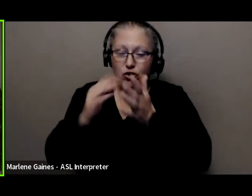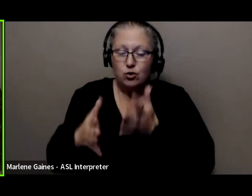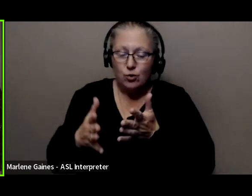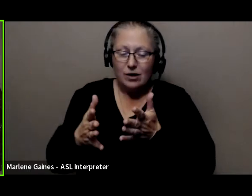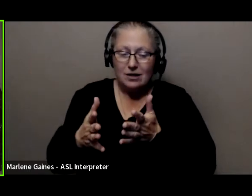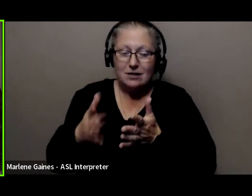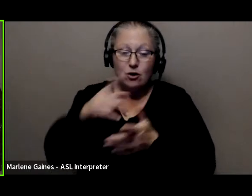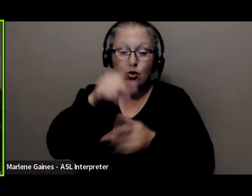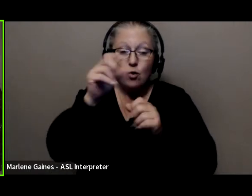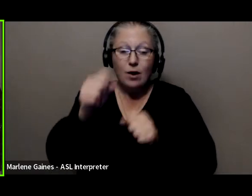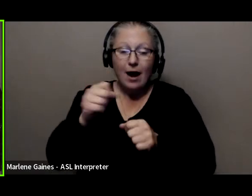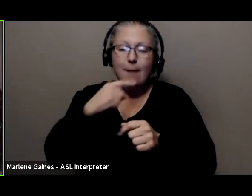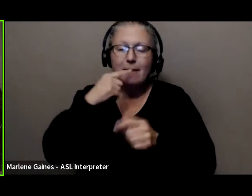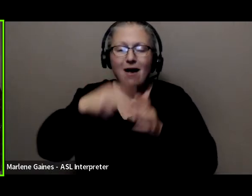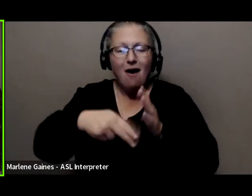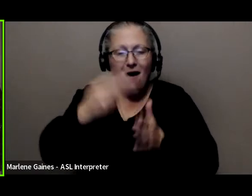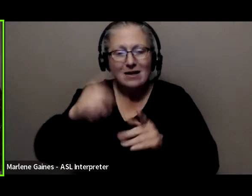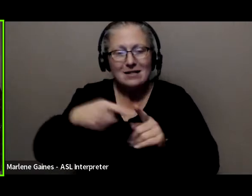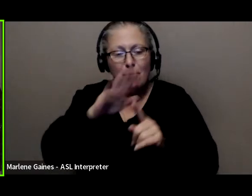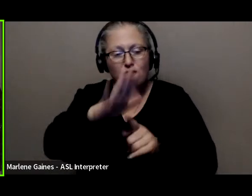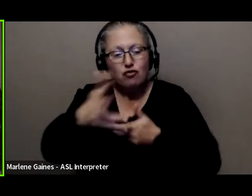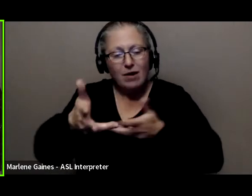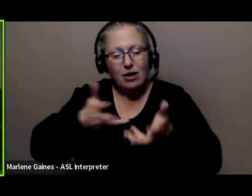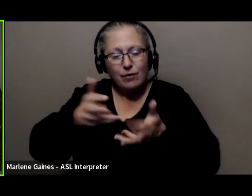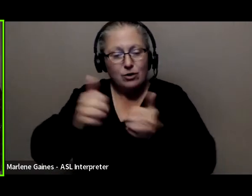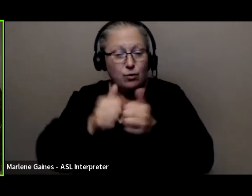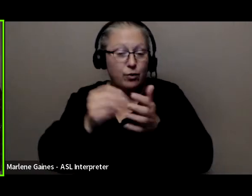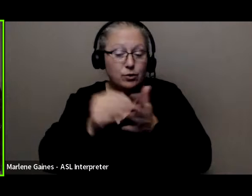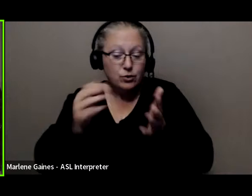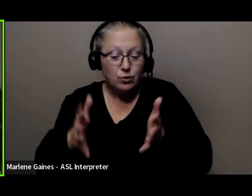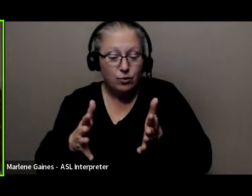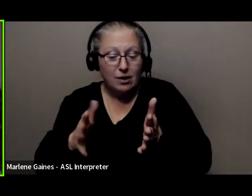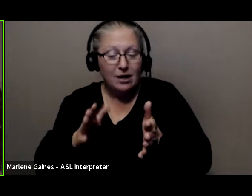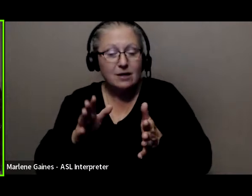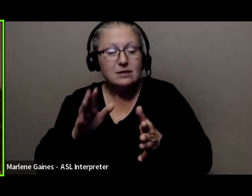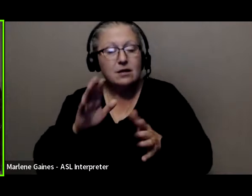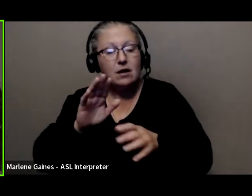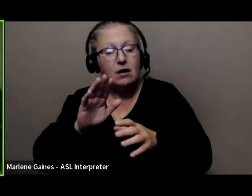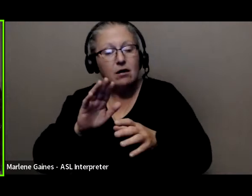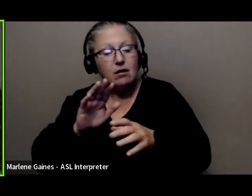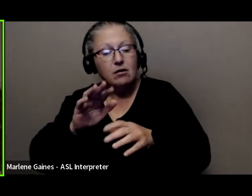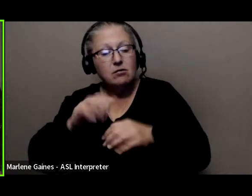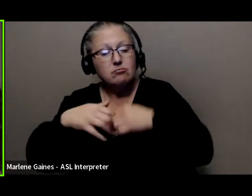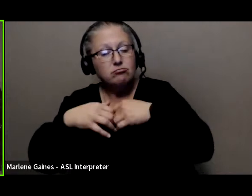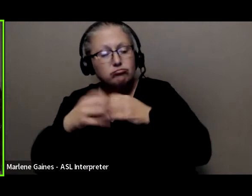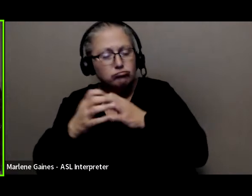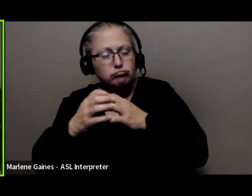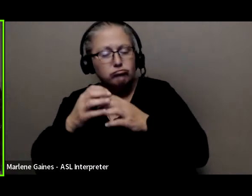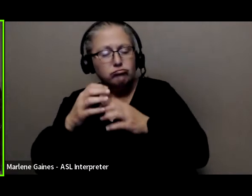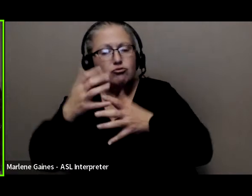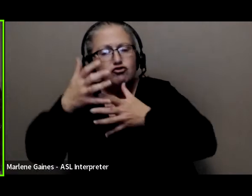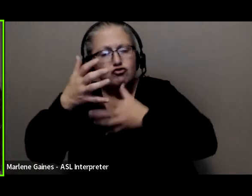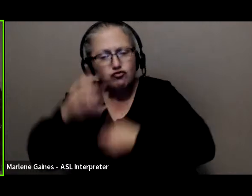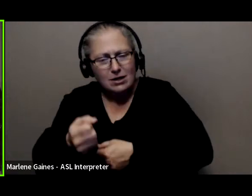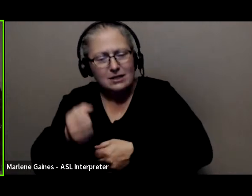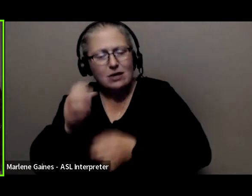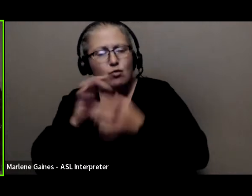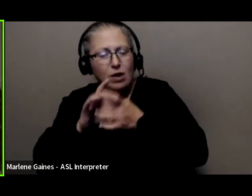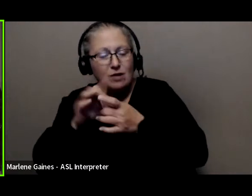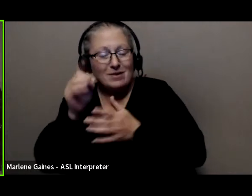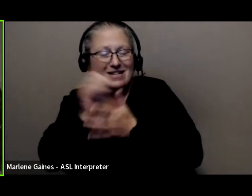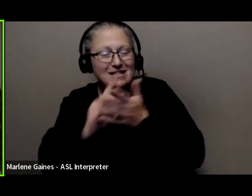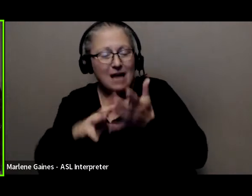so that you can be honest about your interactions with the students, develop really authentic, trusting relationships, and design